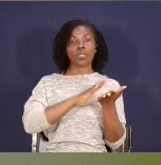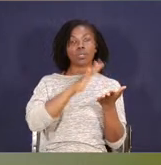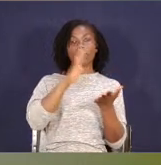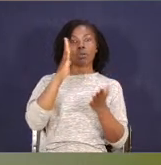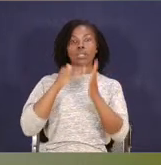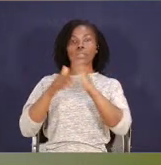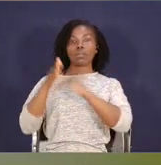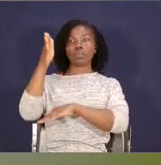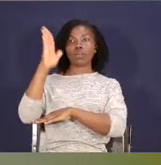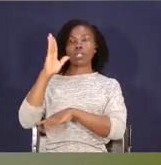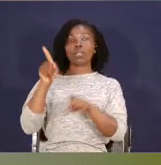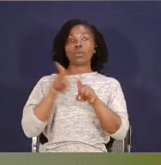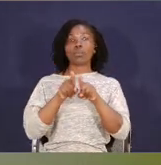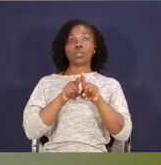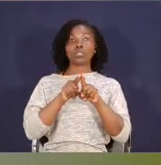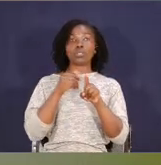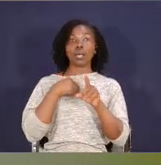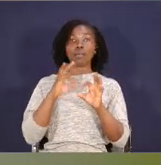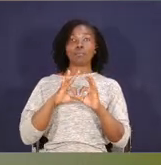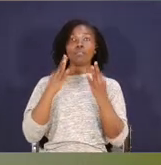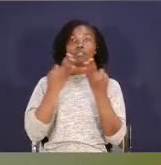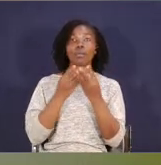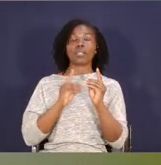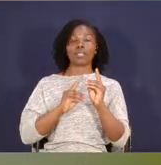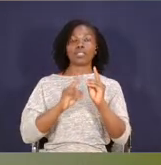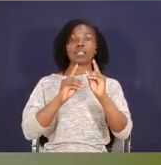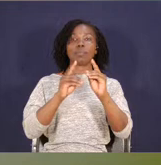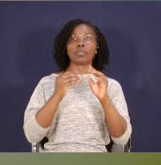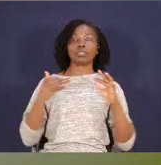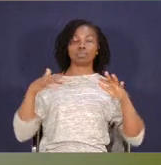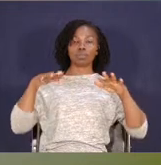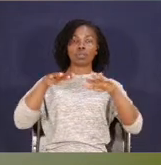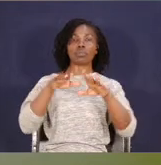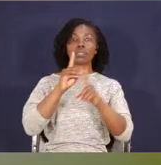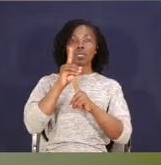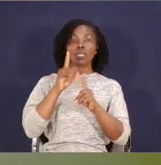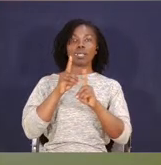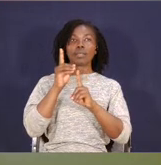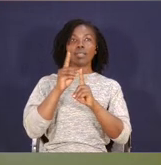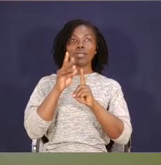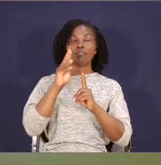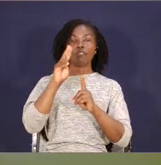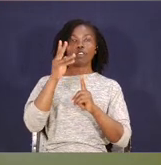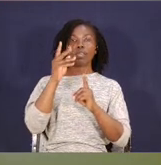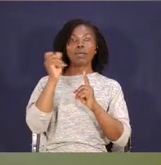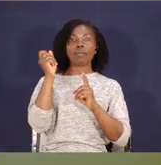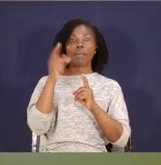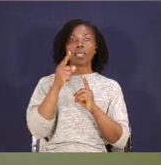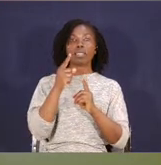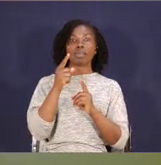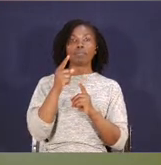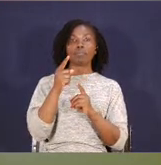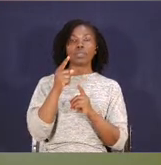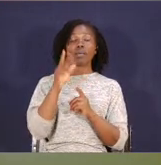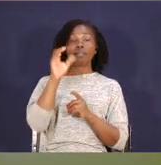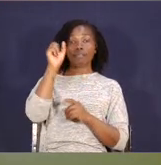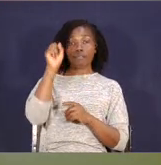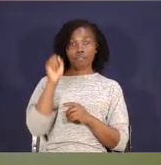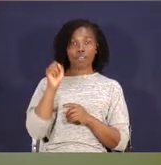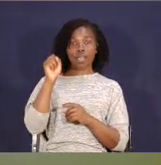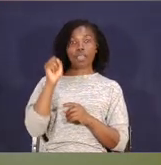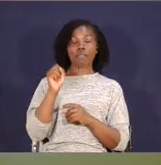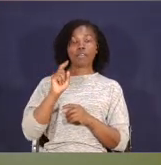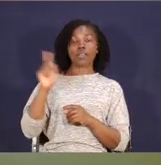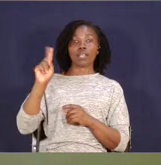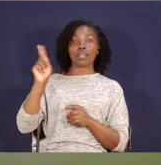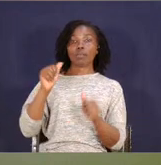our family discipleship conference on the 4th of May. This will be held at Nairobi Baptist Church